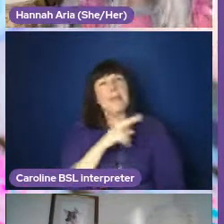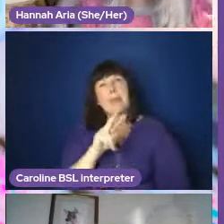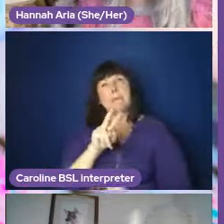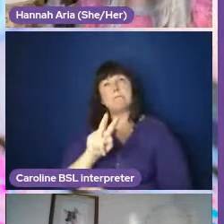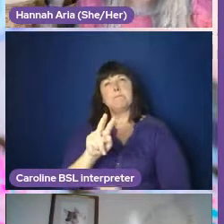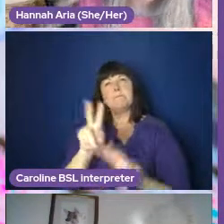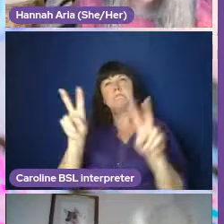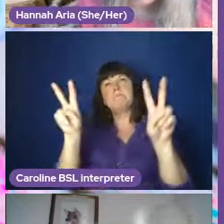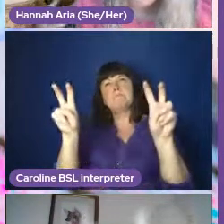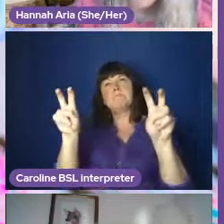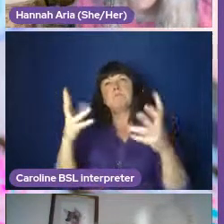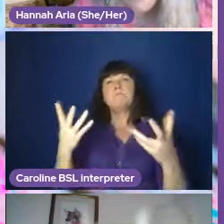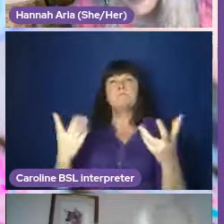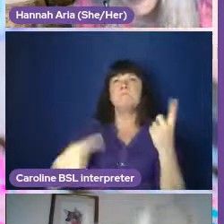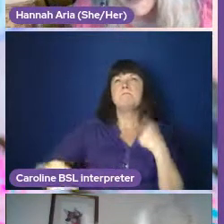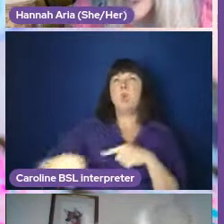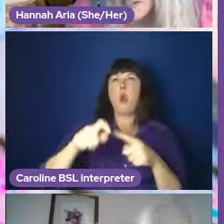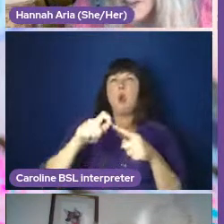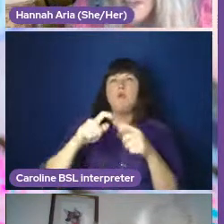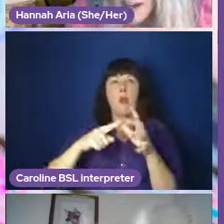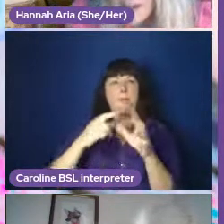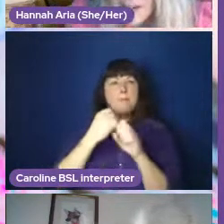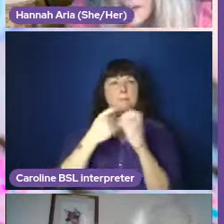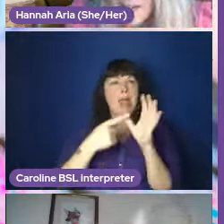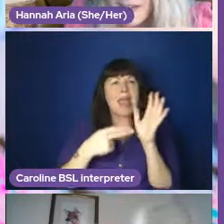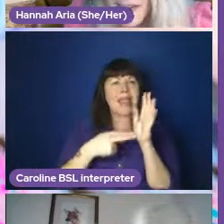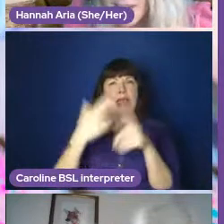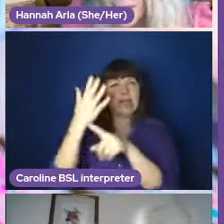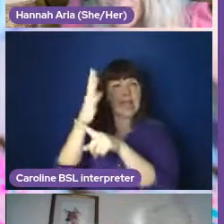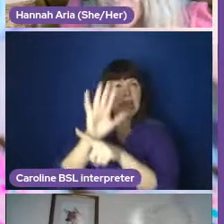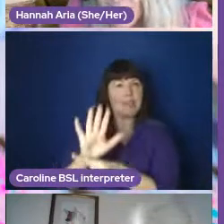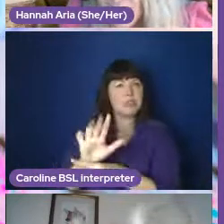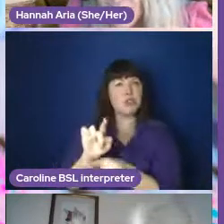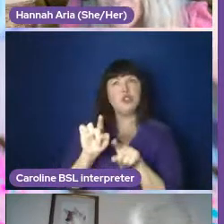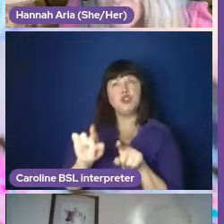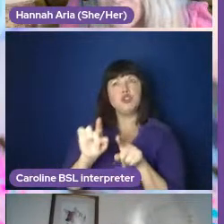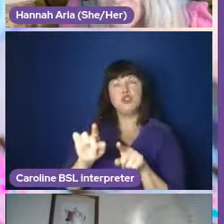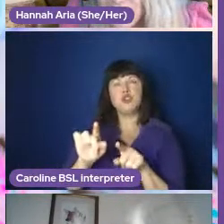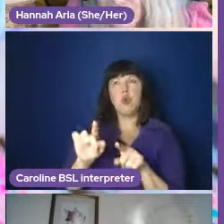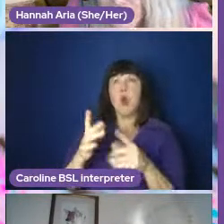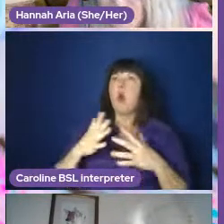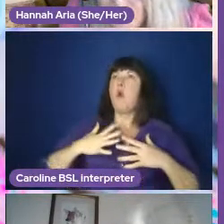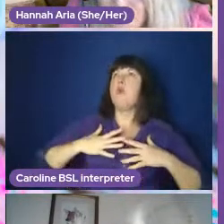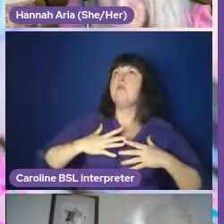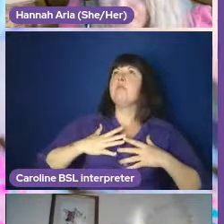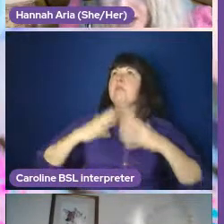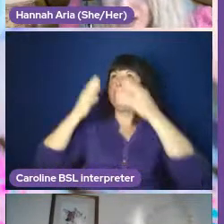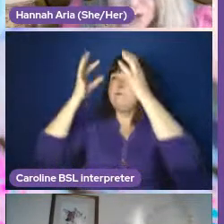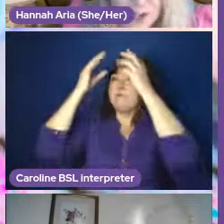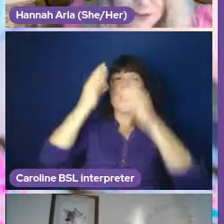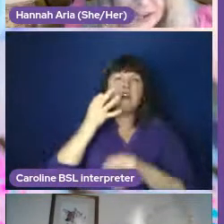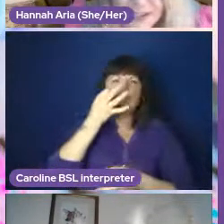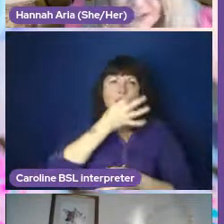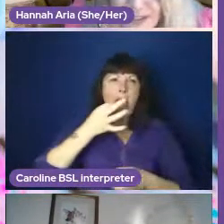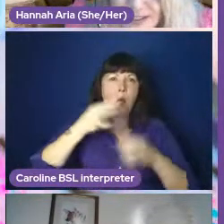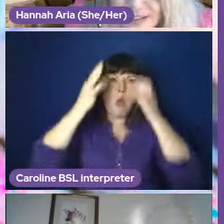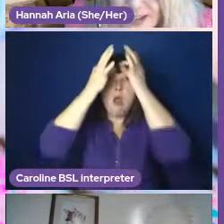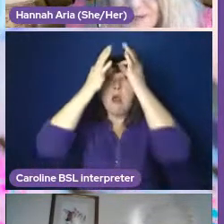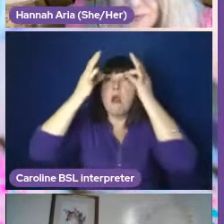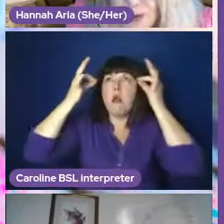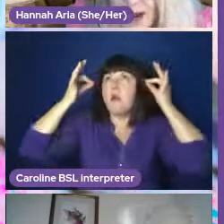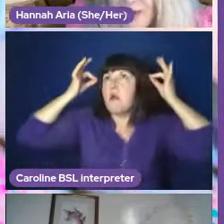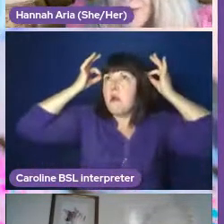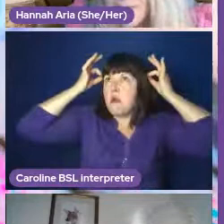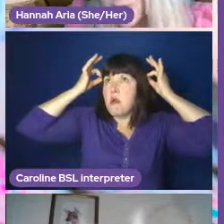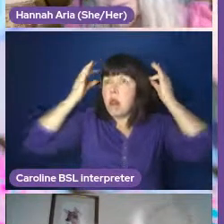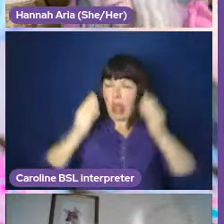mother or goddess of nature type thing. It really reminds me of that kind of thing. Just sort of so much sort of nature related things